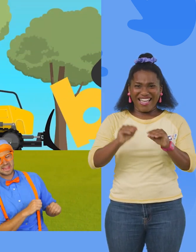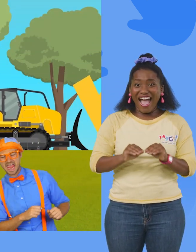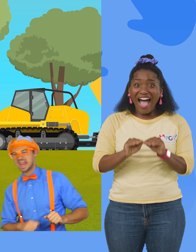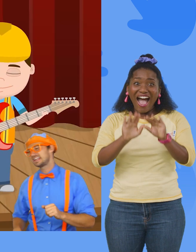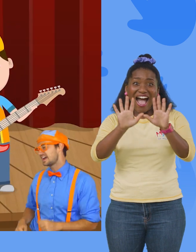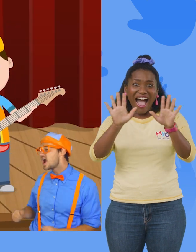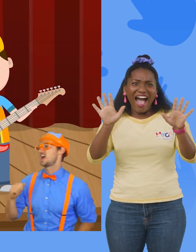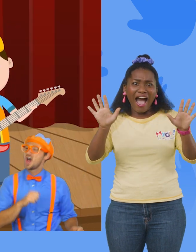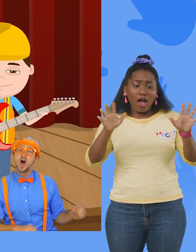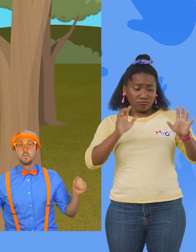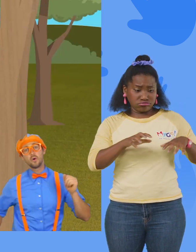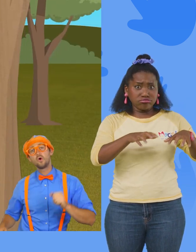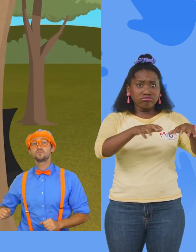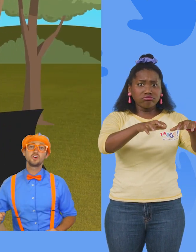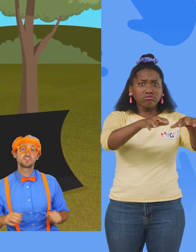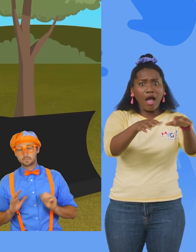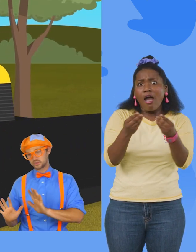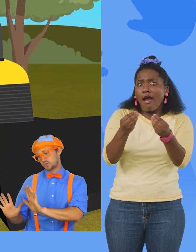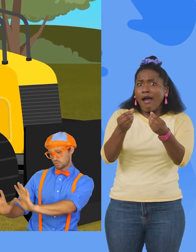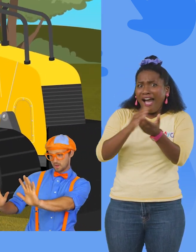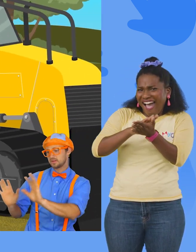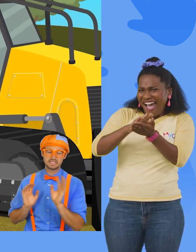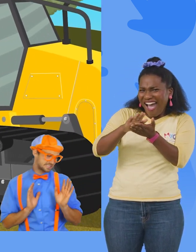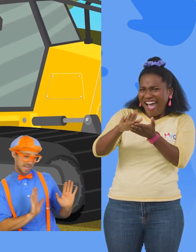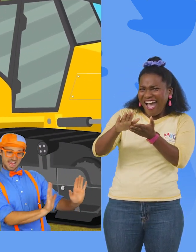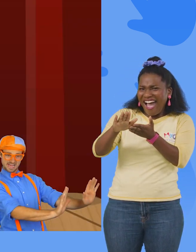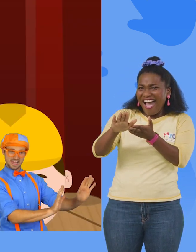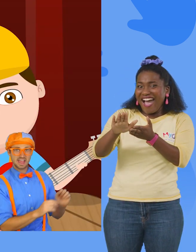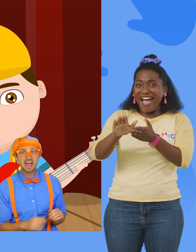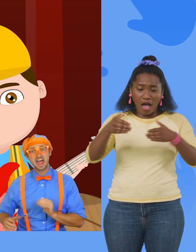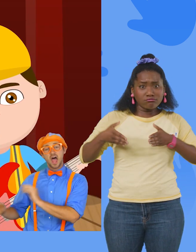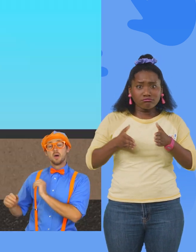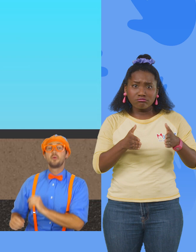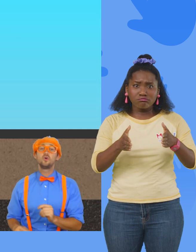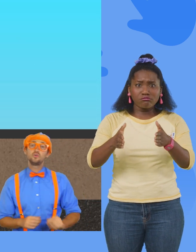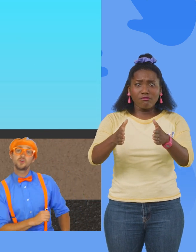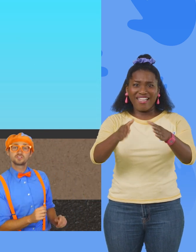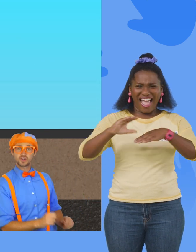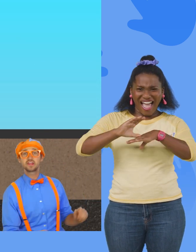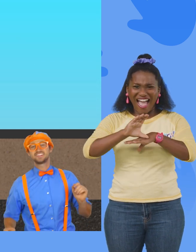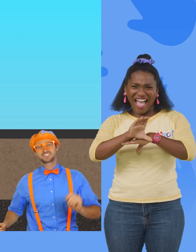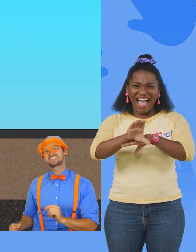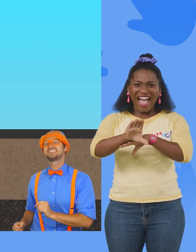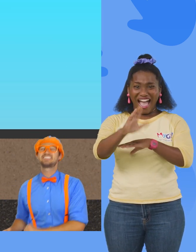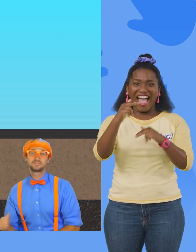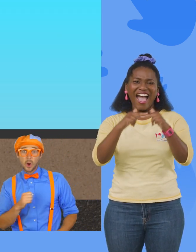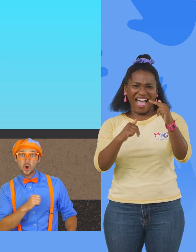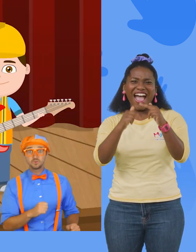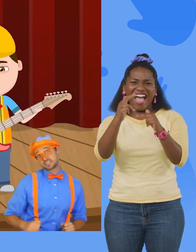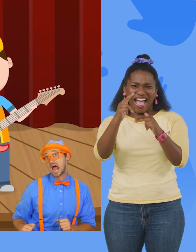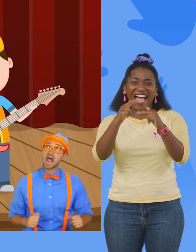clearing the land. Whoa. Bulldozer, pushing rubble and sand. Whoa. Bulldozer, constructing